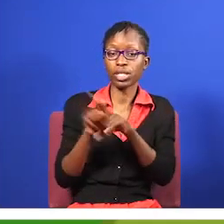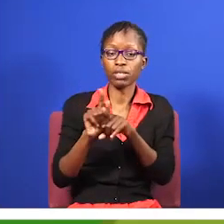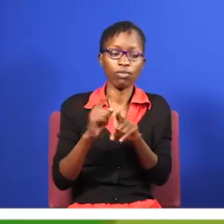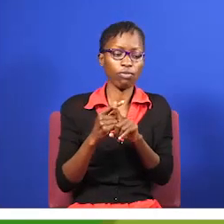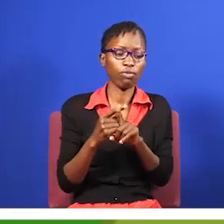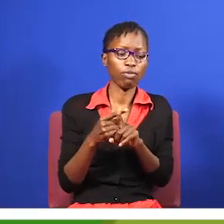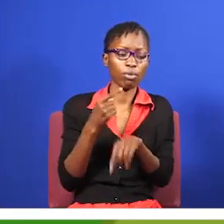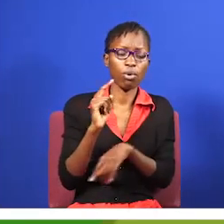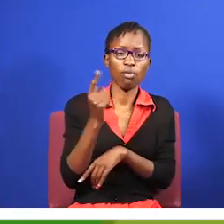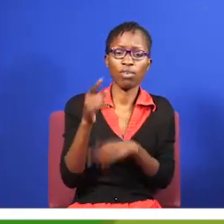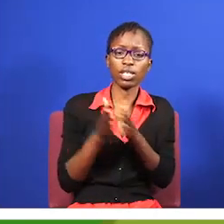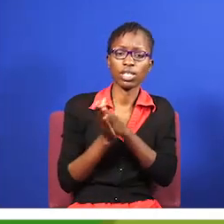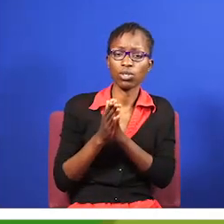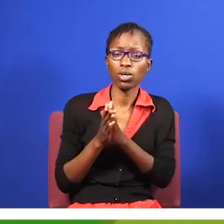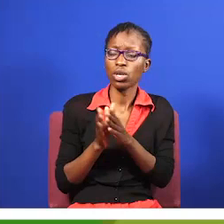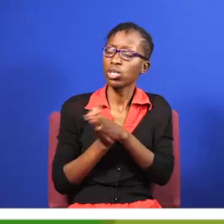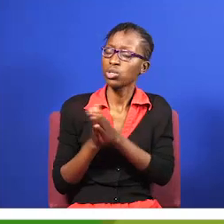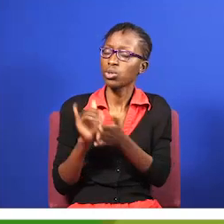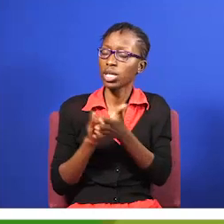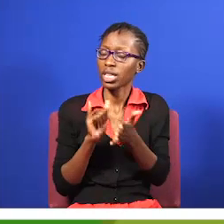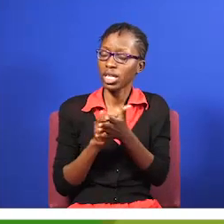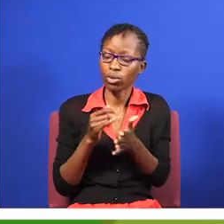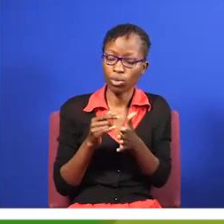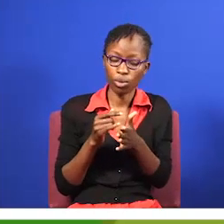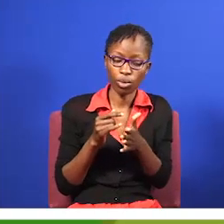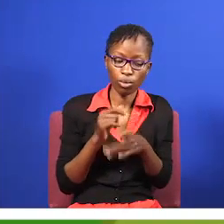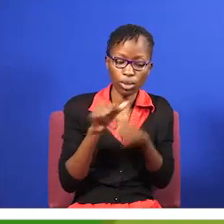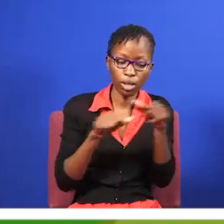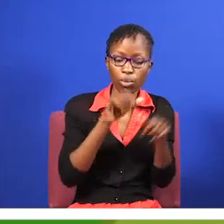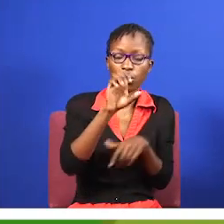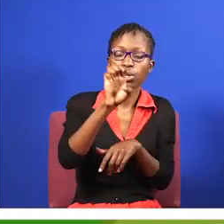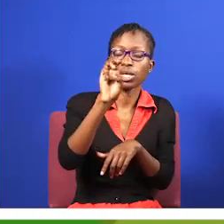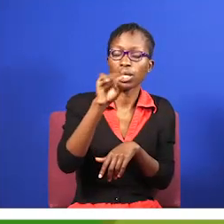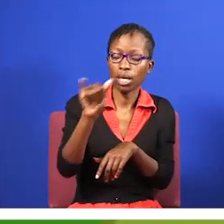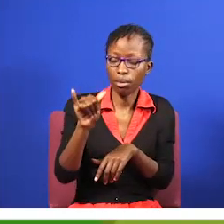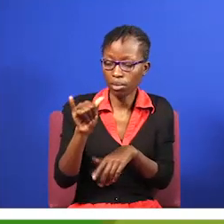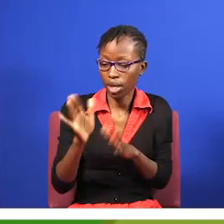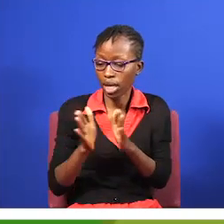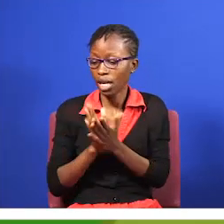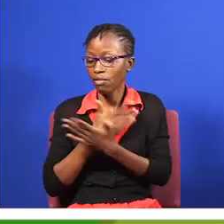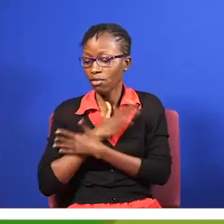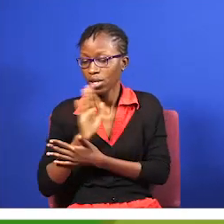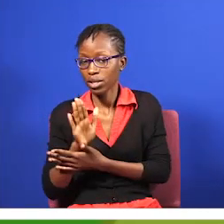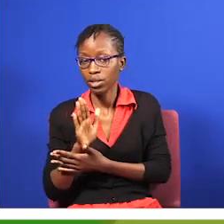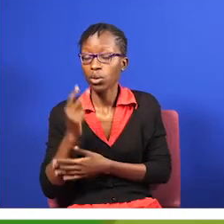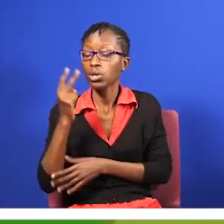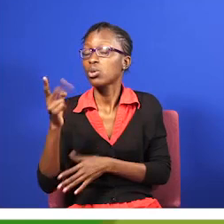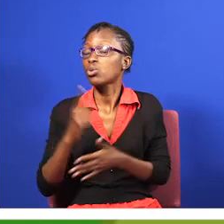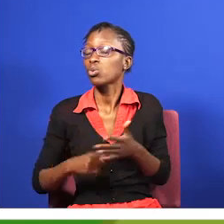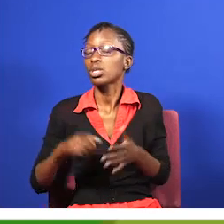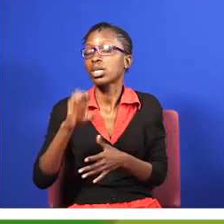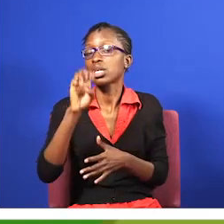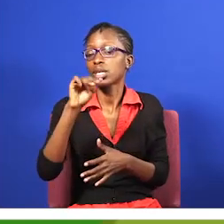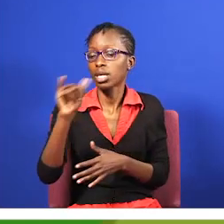first story, the story that we had of Emmy and the children. Now, Emmy, we saw